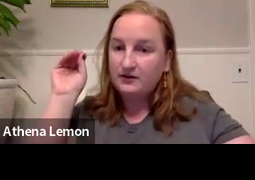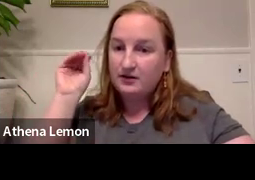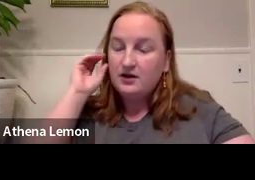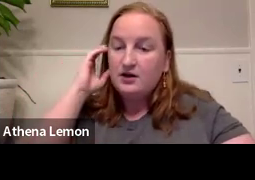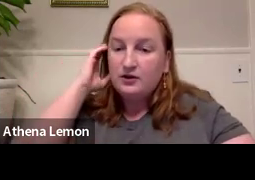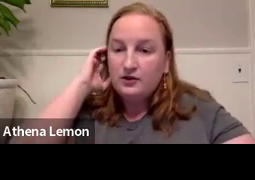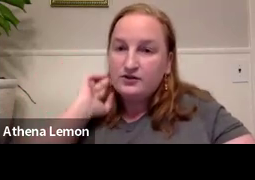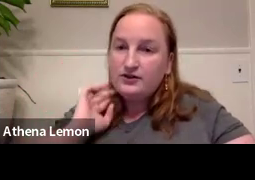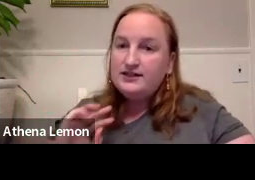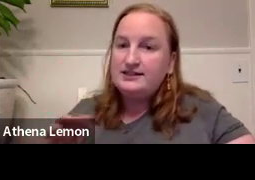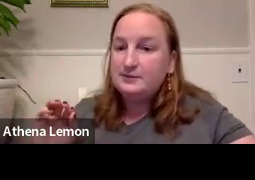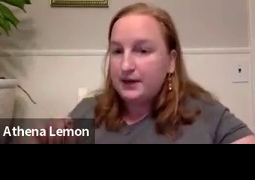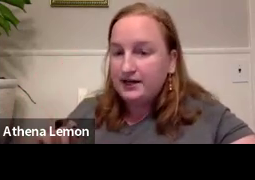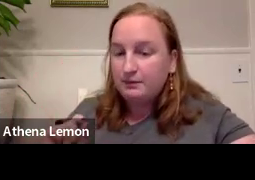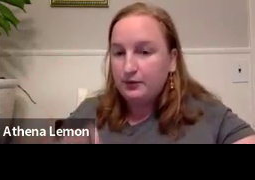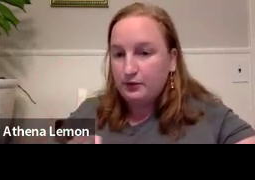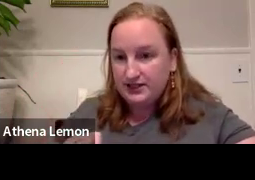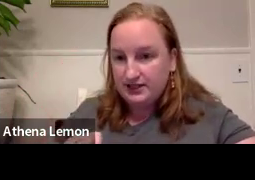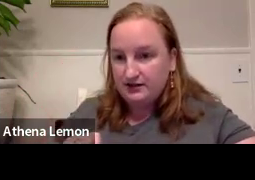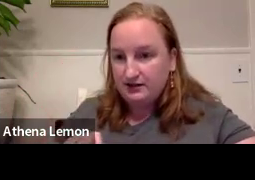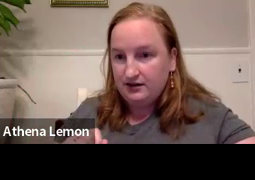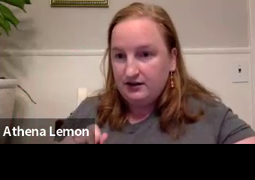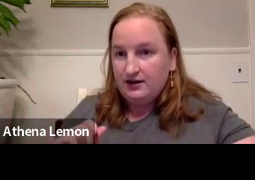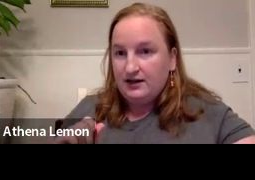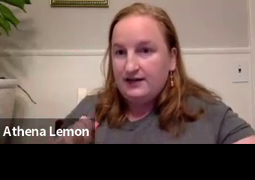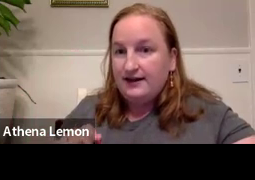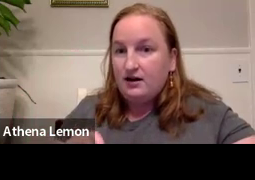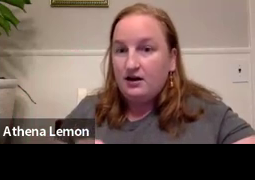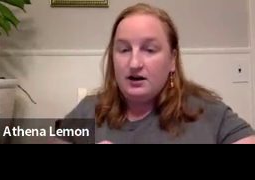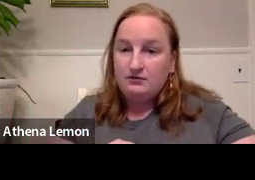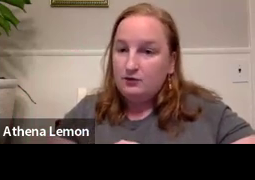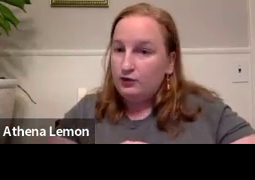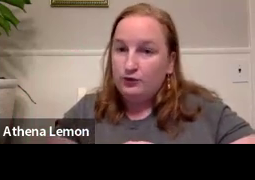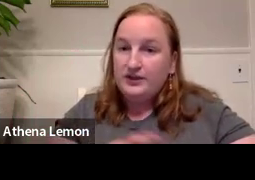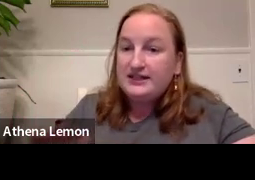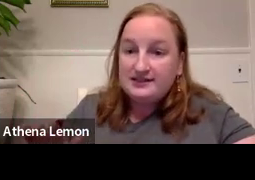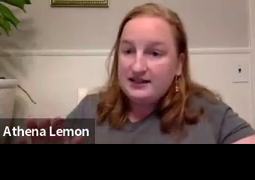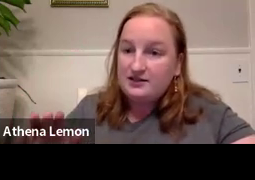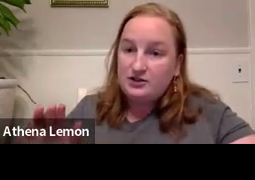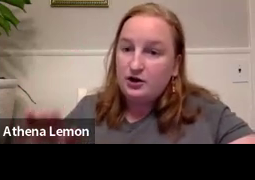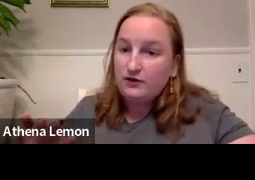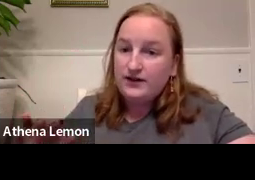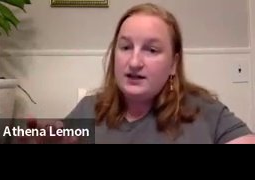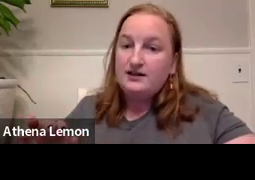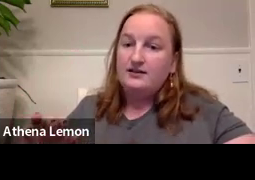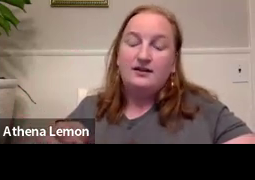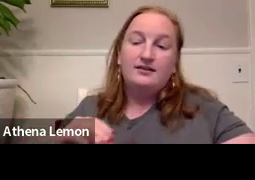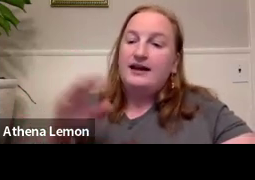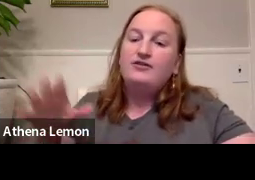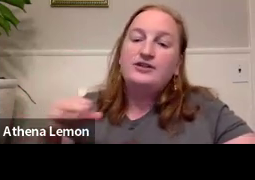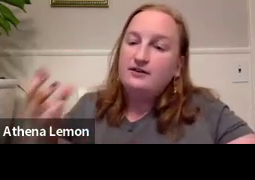coming out? Those are the spike protein, and they are really distinct to